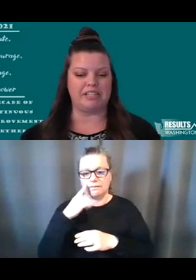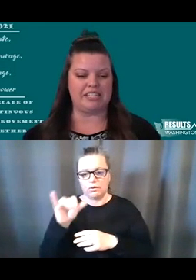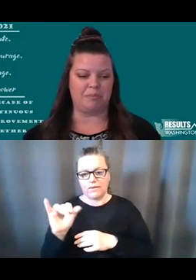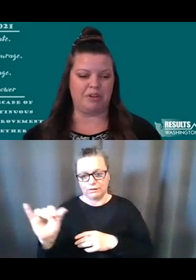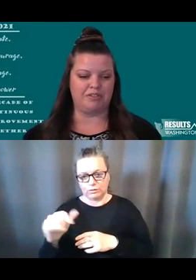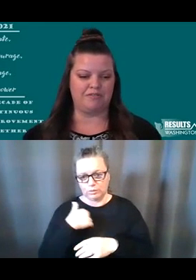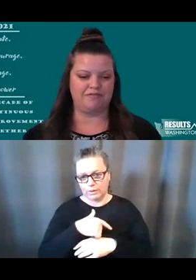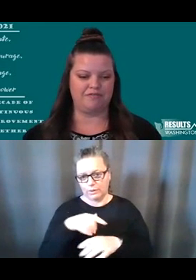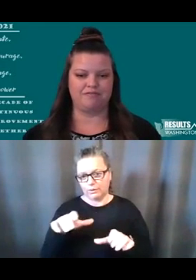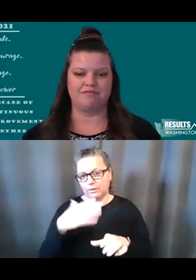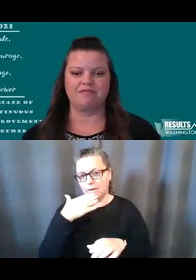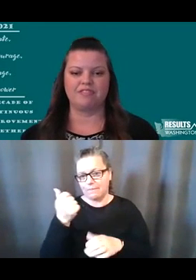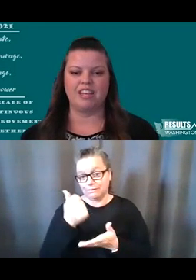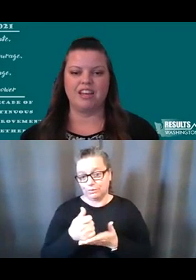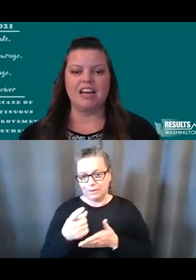do our best to help you.